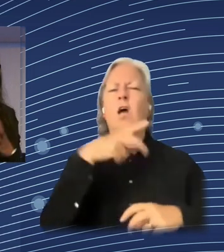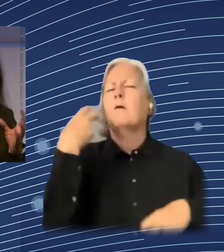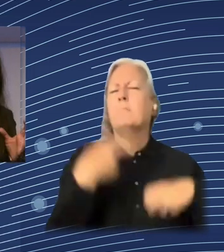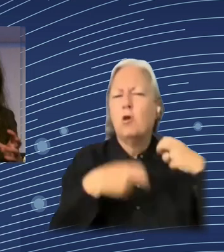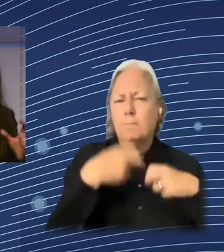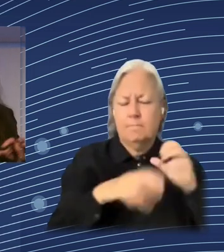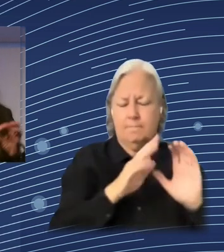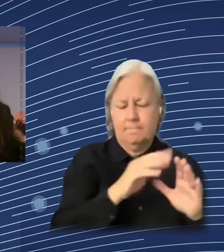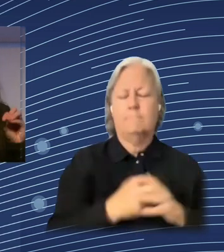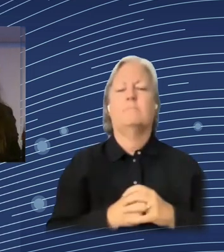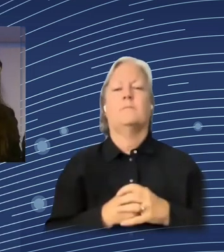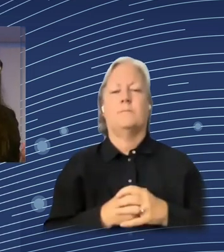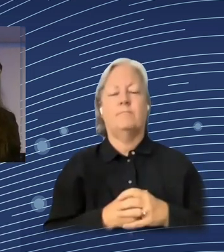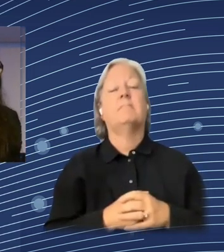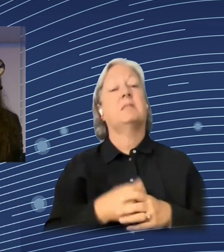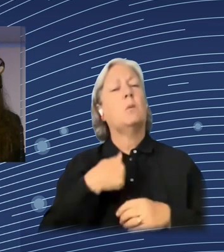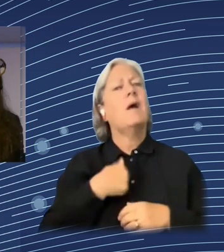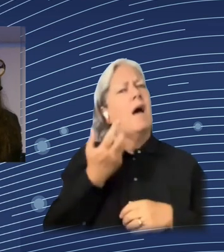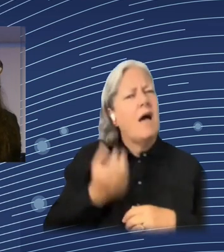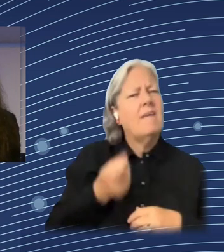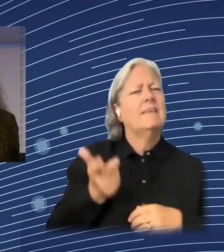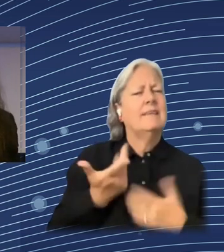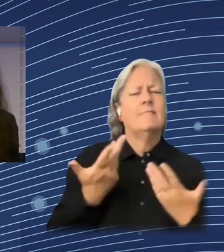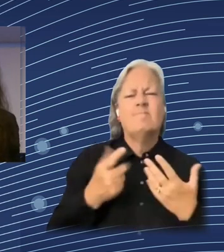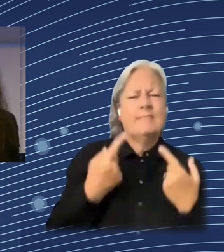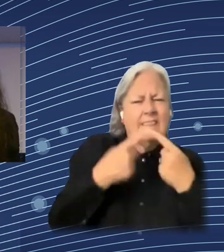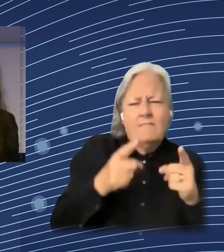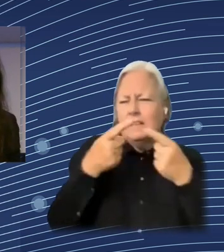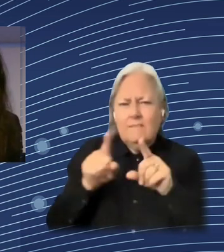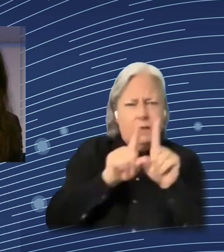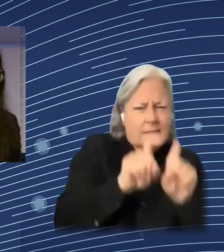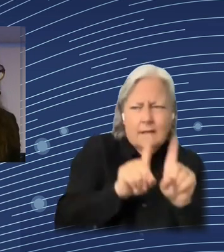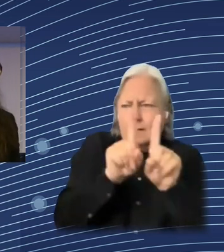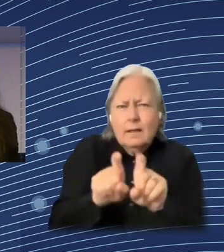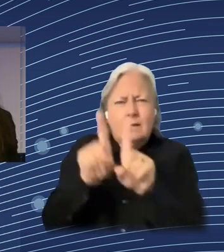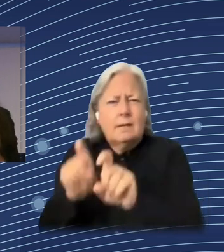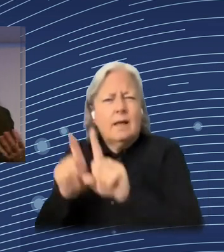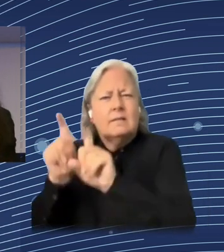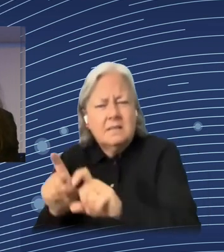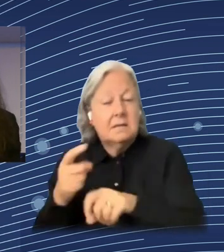been testing different exercises that could have like these different positive results